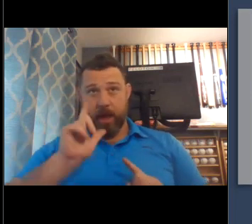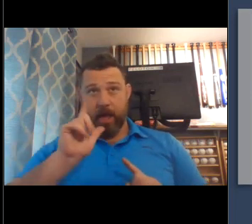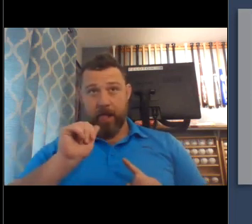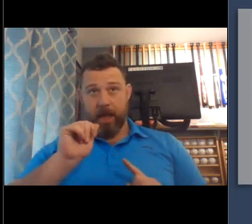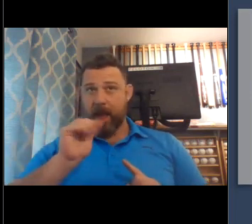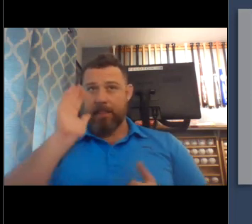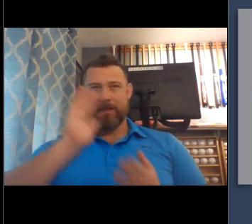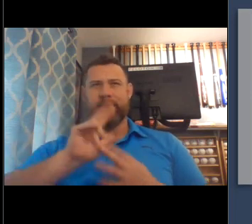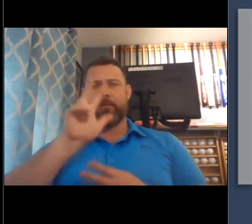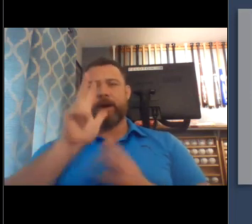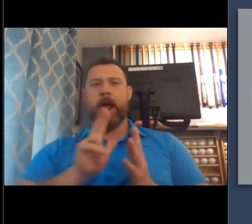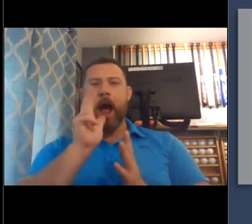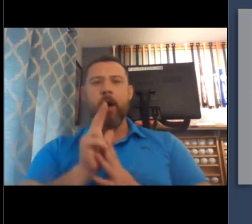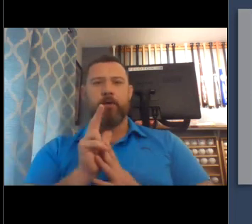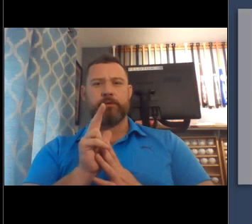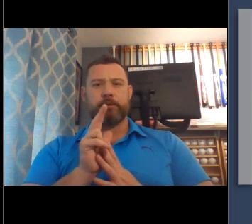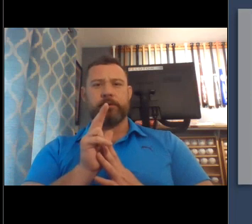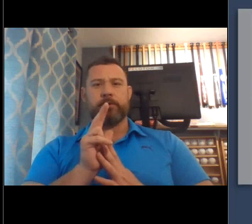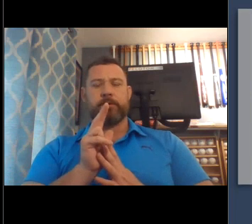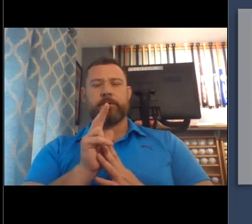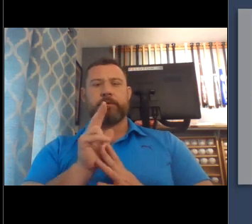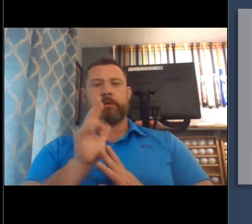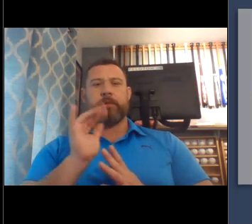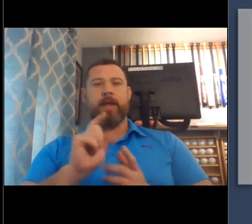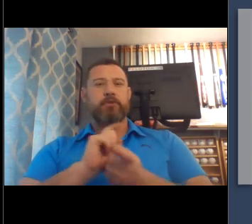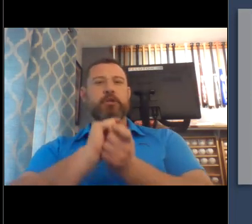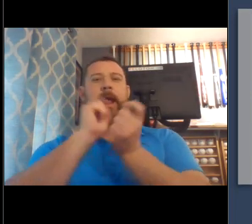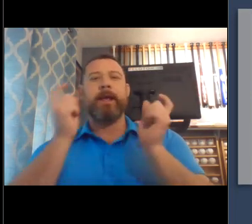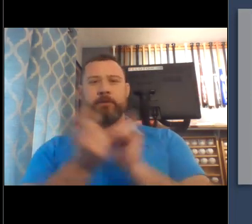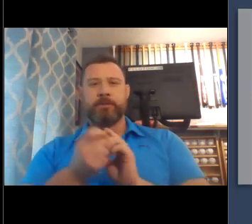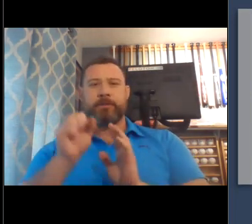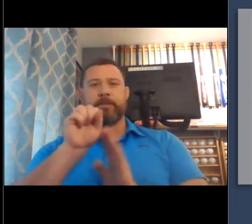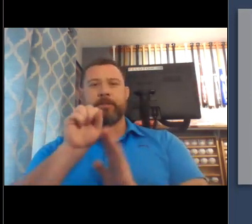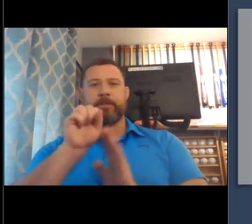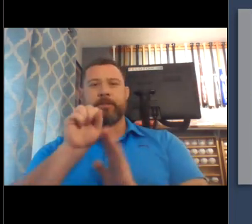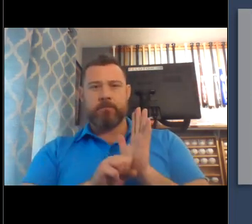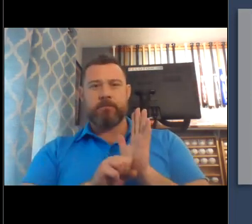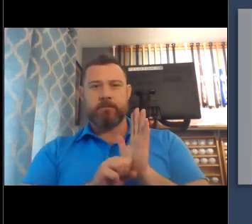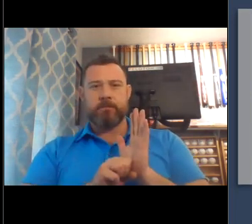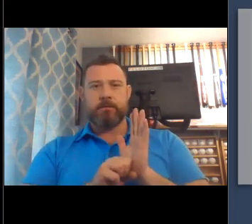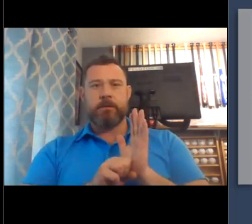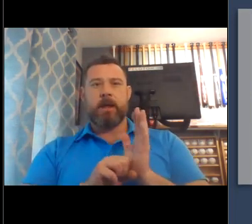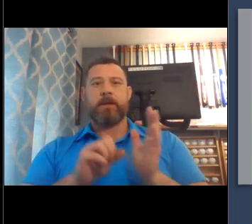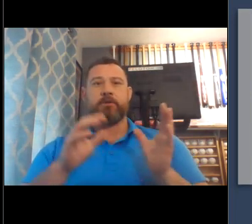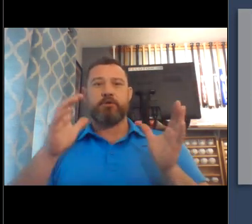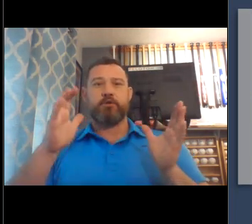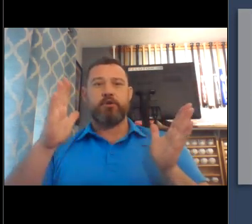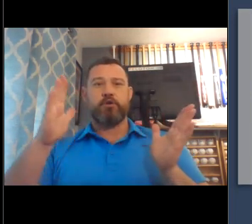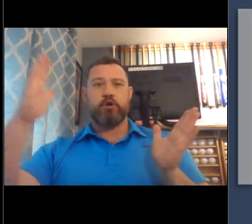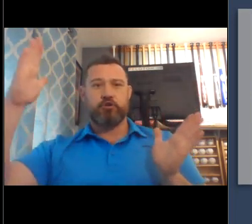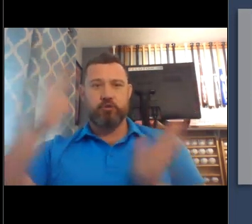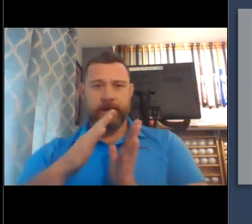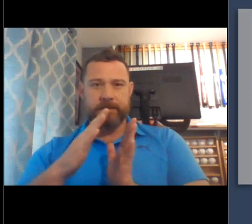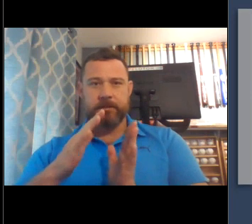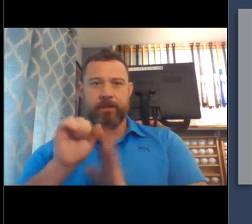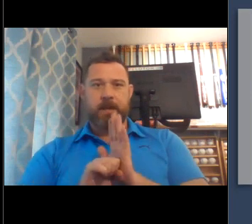hours. That changes the state dramatically, and it shrinks the state. And it means